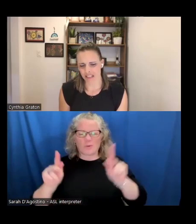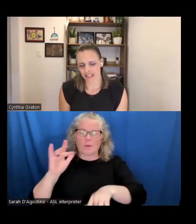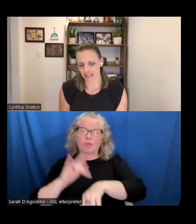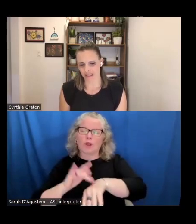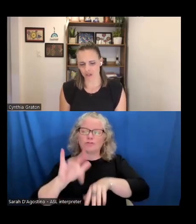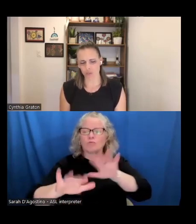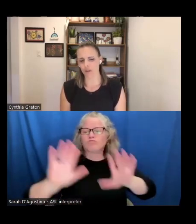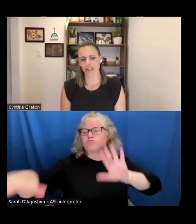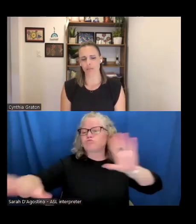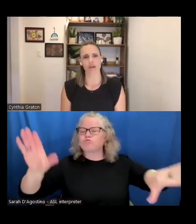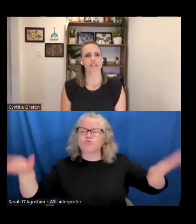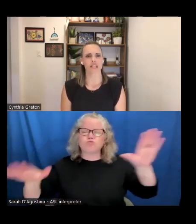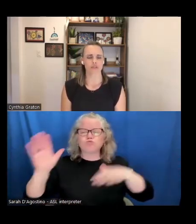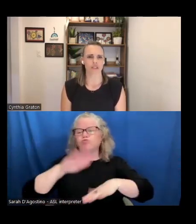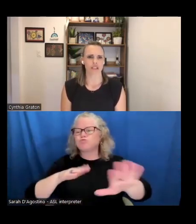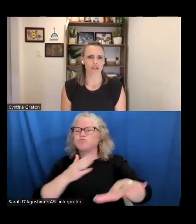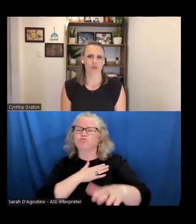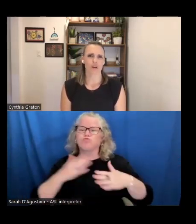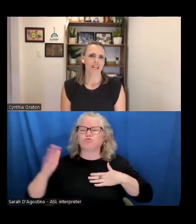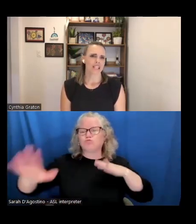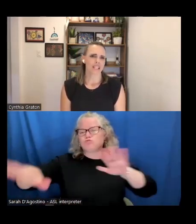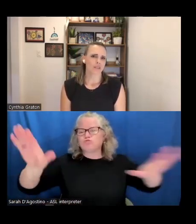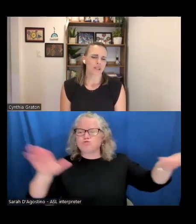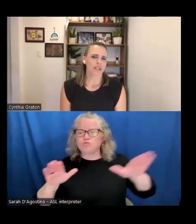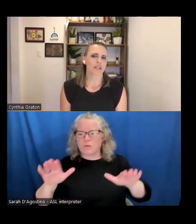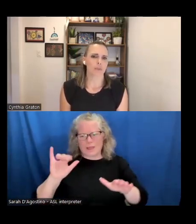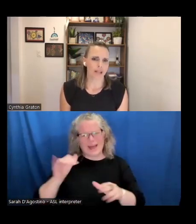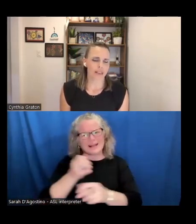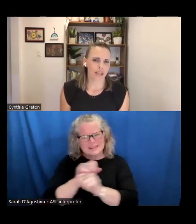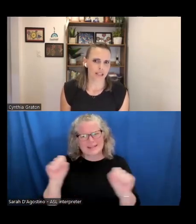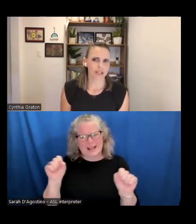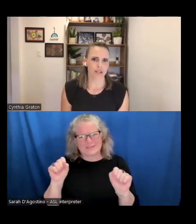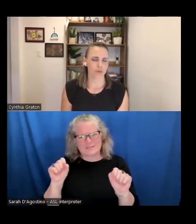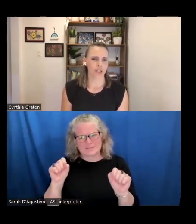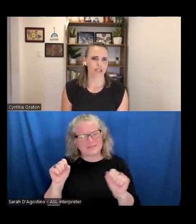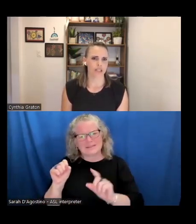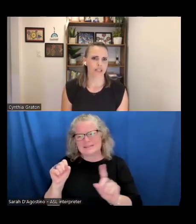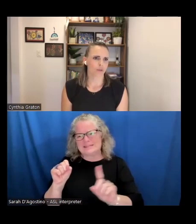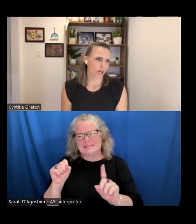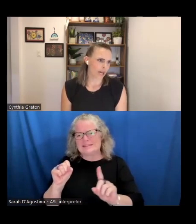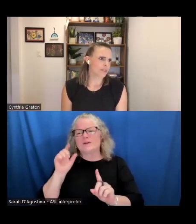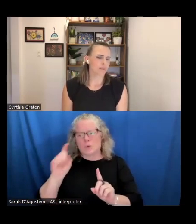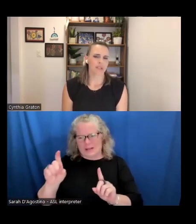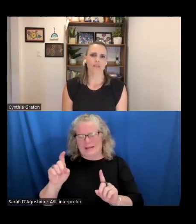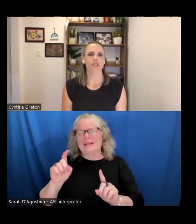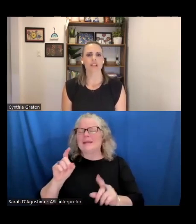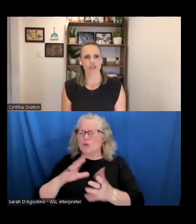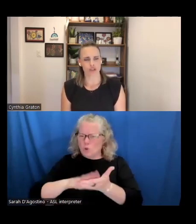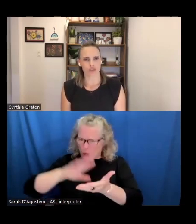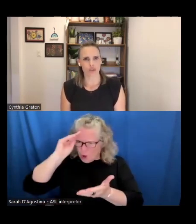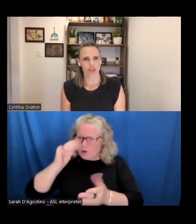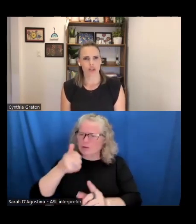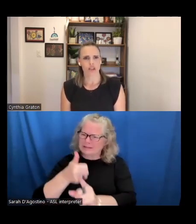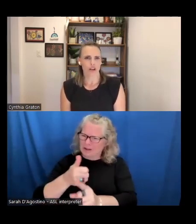know, it's really about safety. So safety is a big thing in CPS. If you have some safety issues, you're going